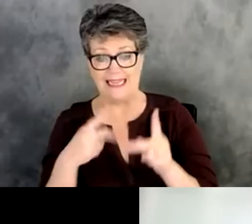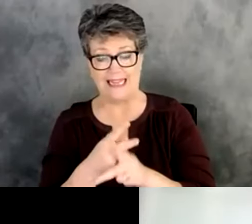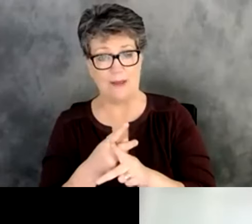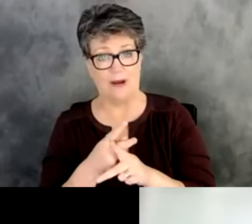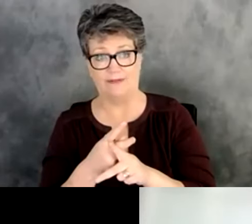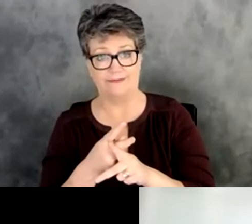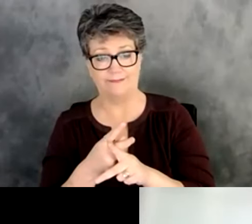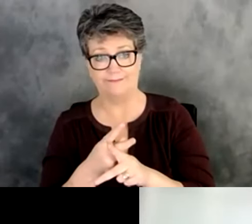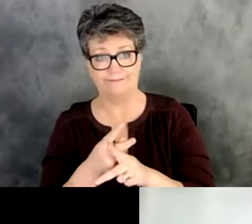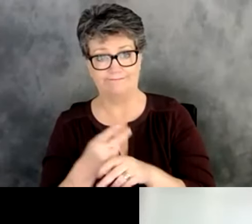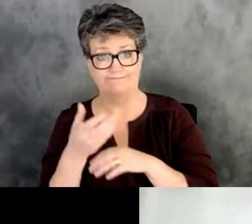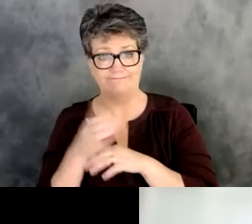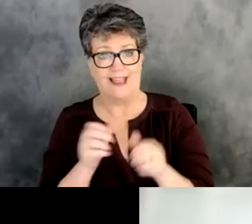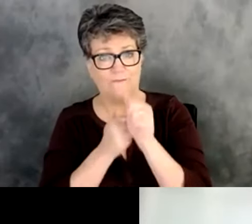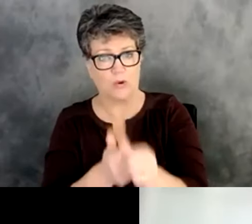enforcement and